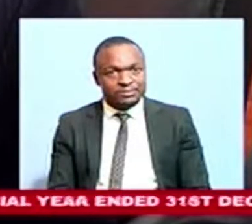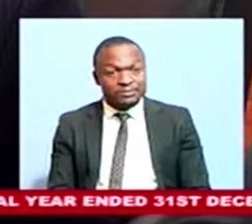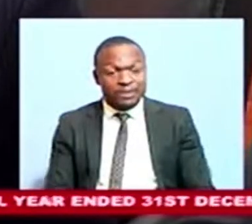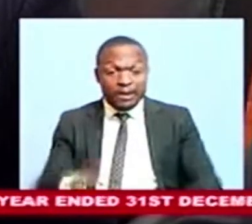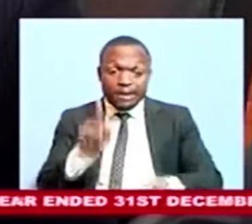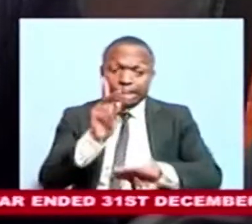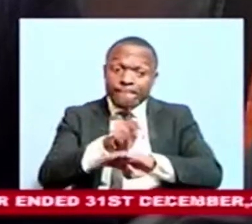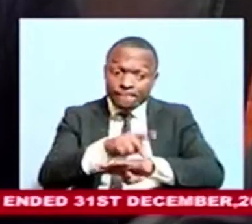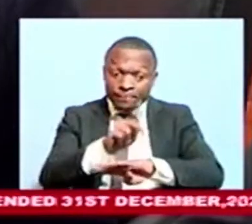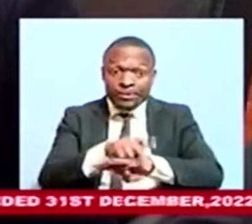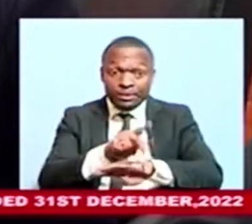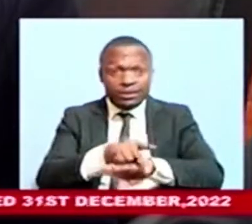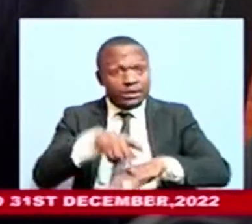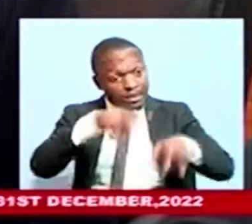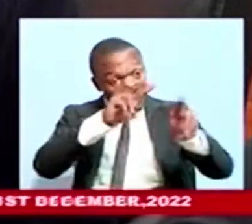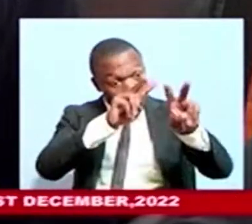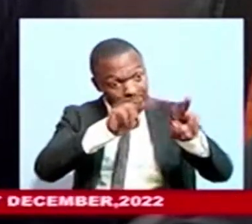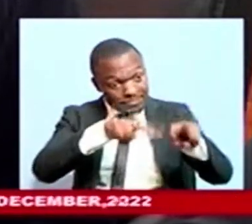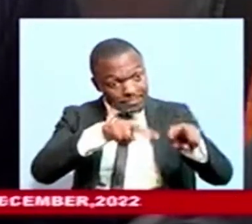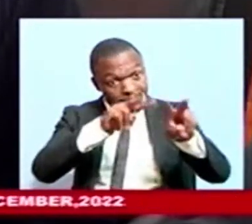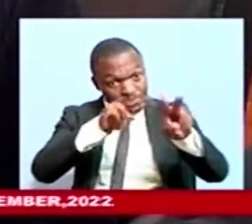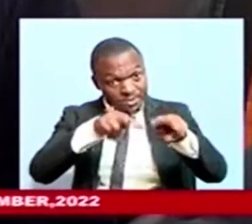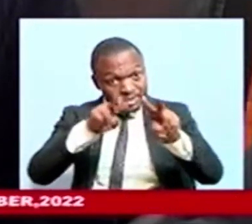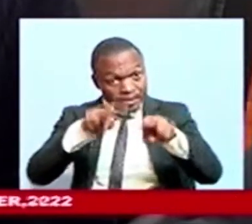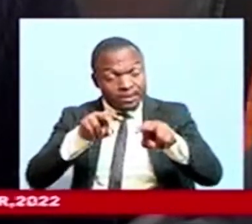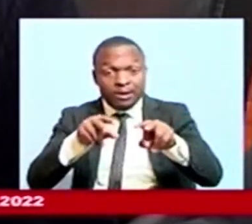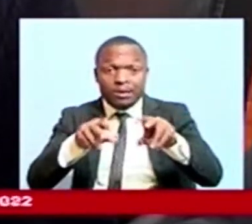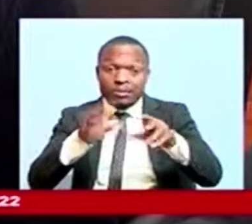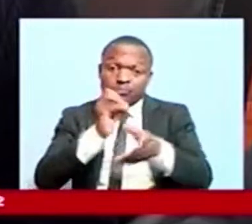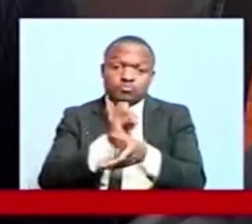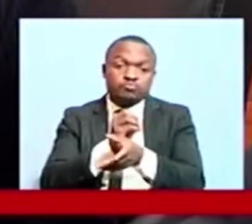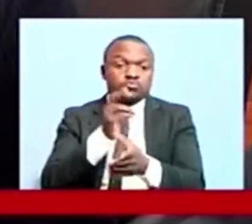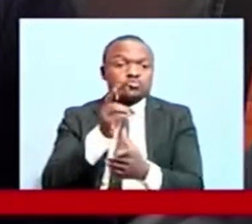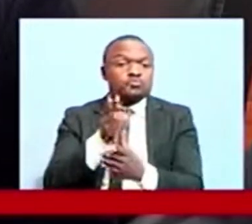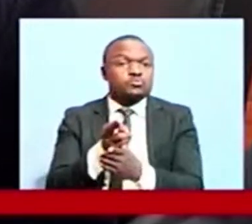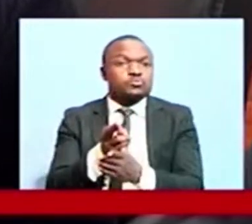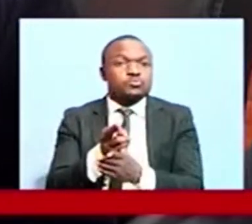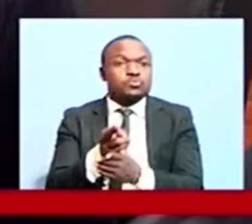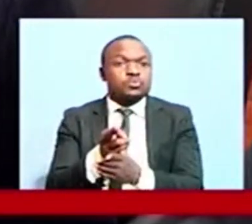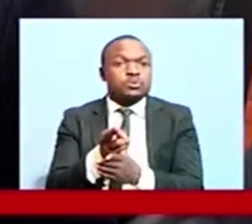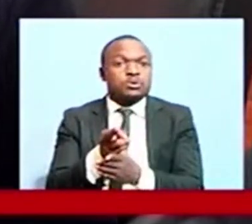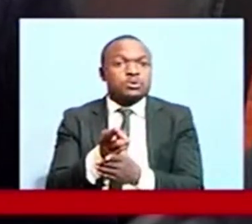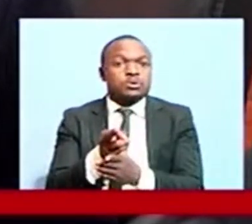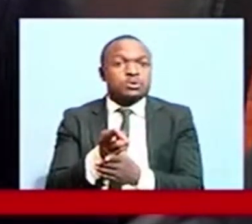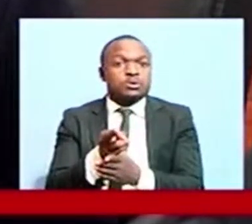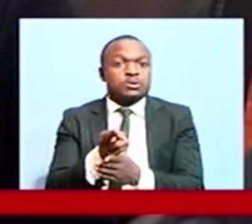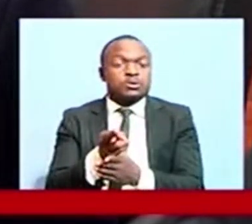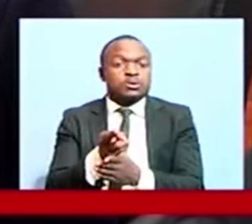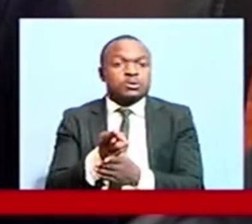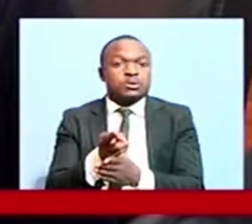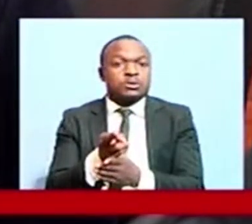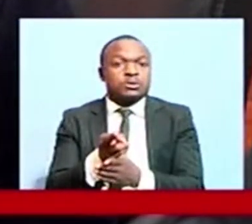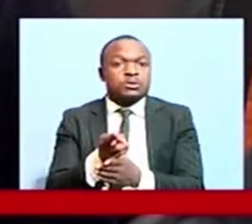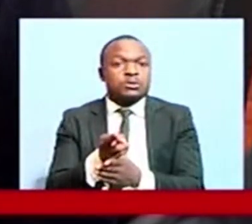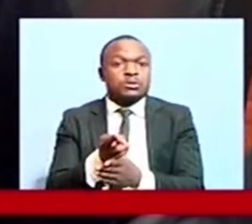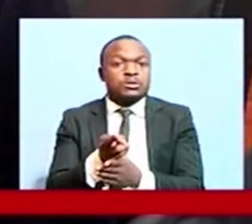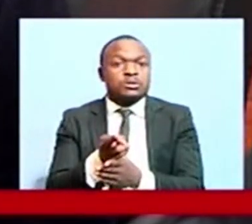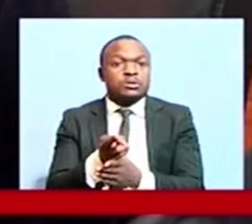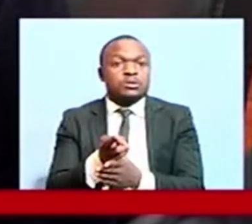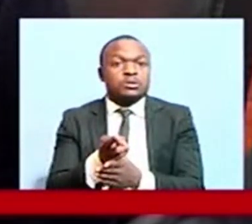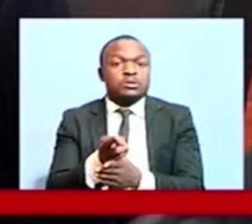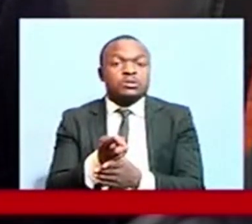project monitoring, or is missing lunch allowances that you are